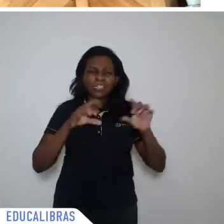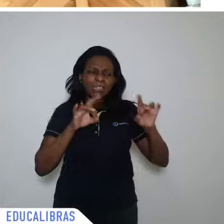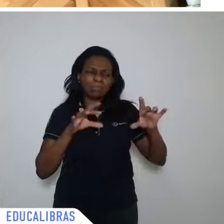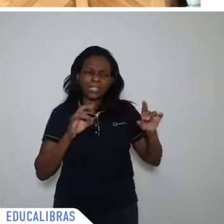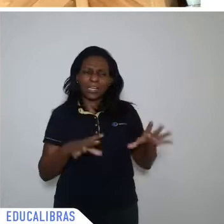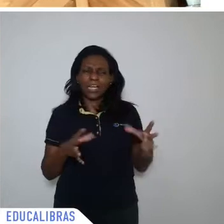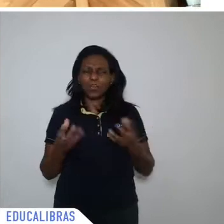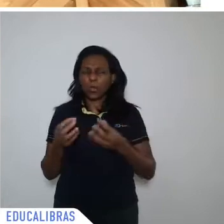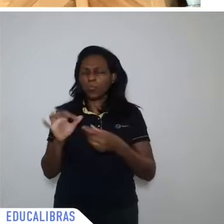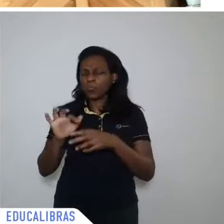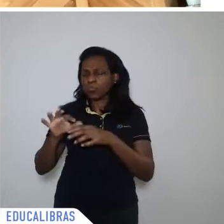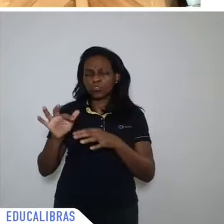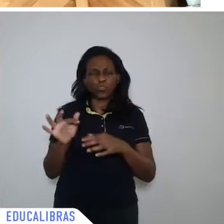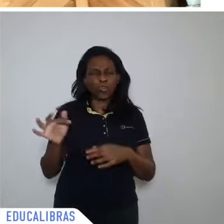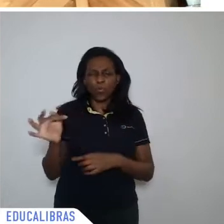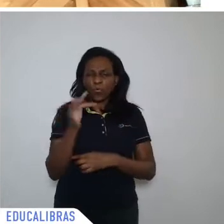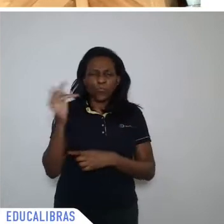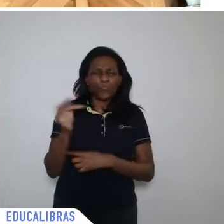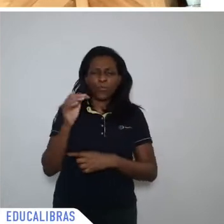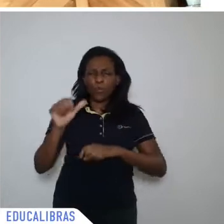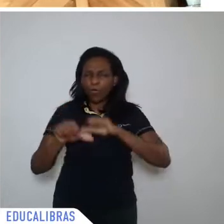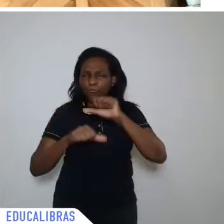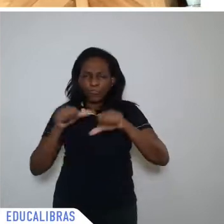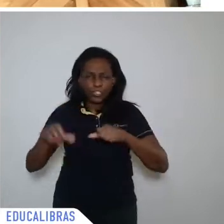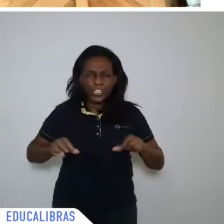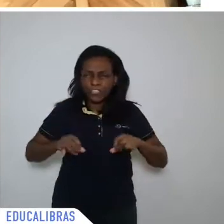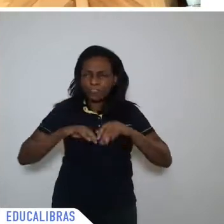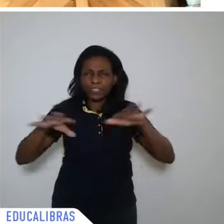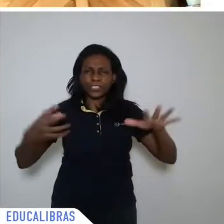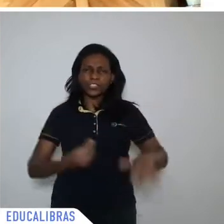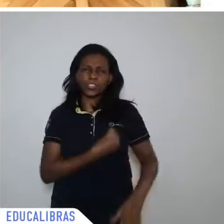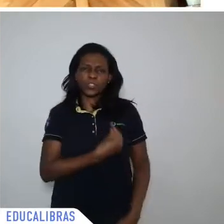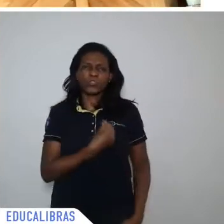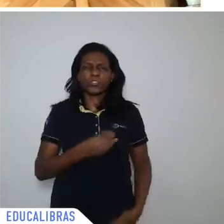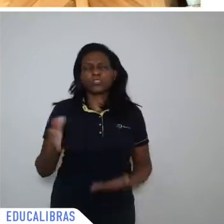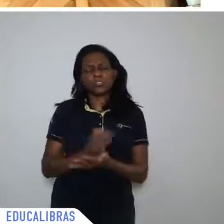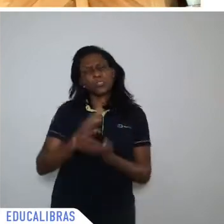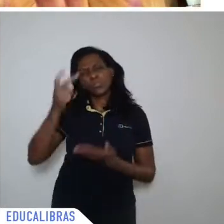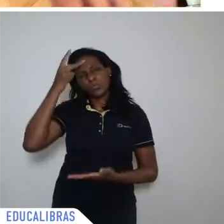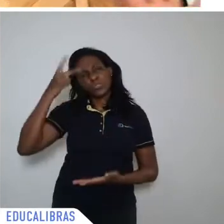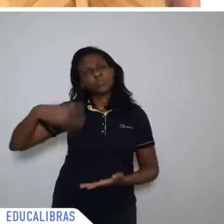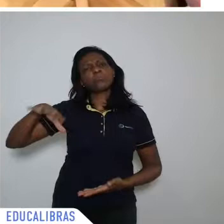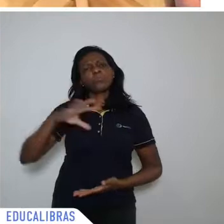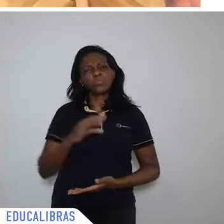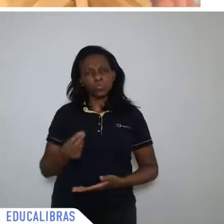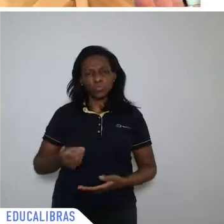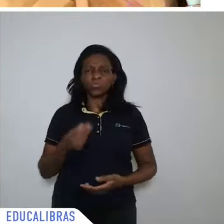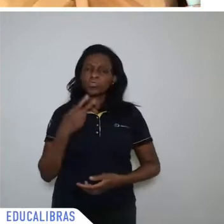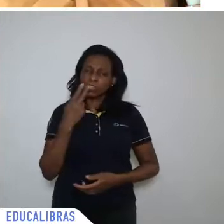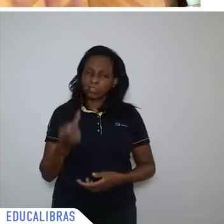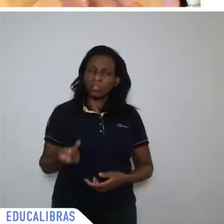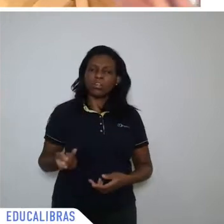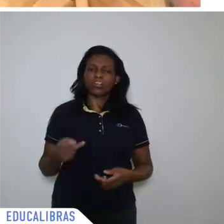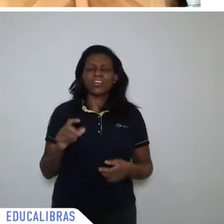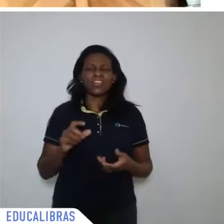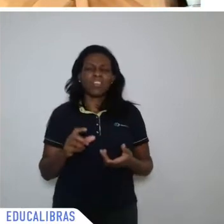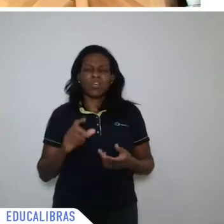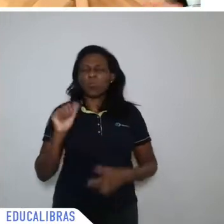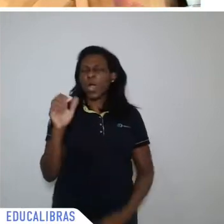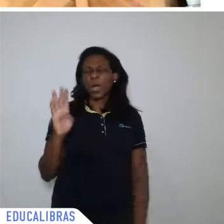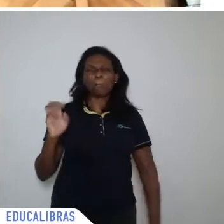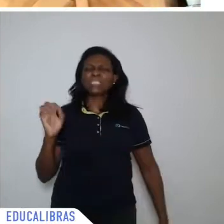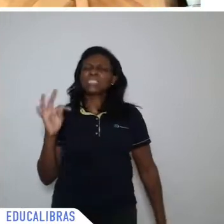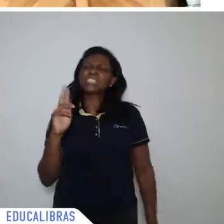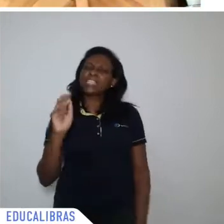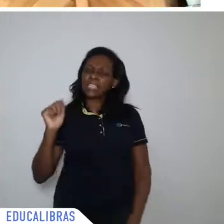which the precarious informal work was taken as a misfortune in life. To some people,